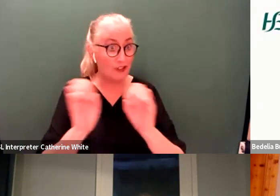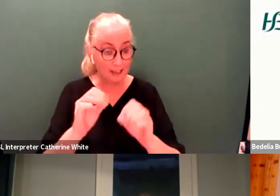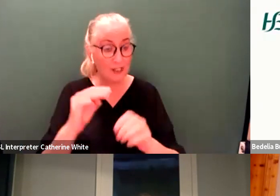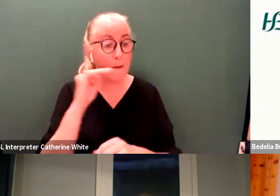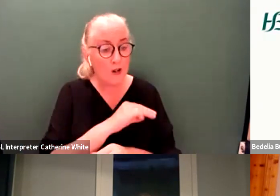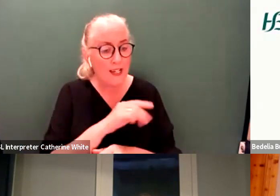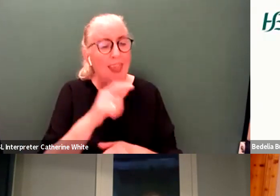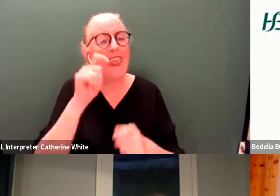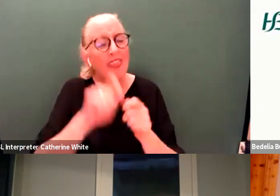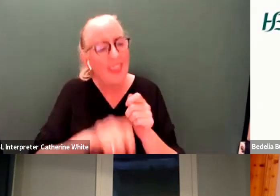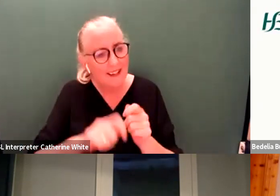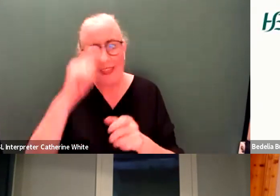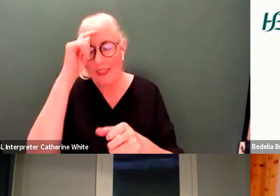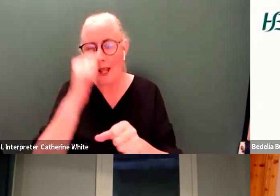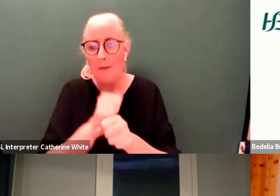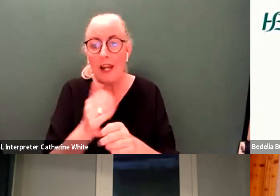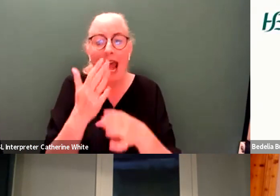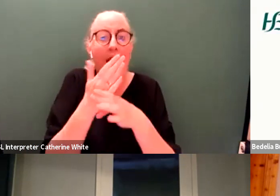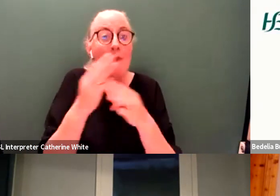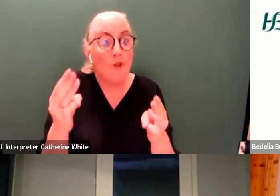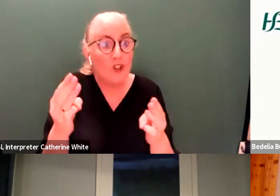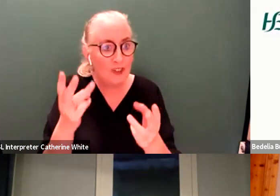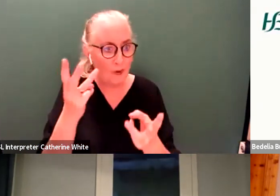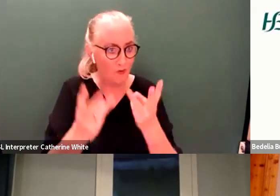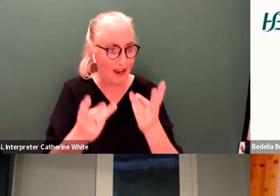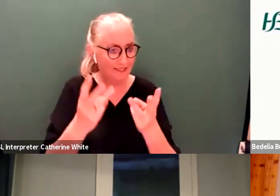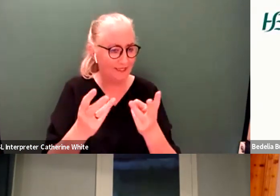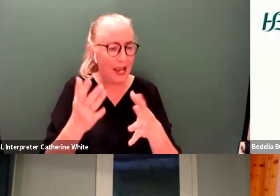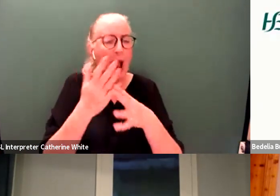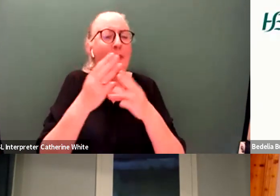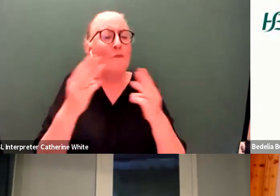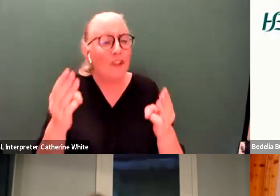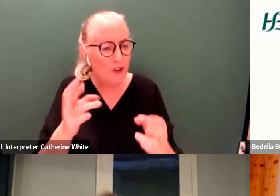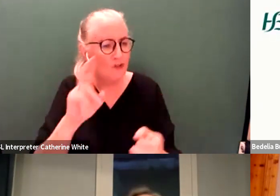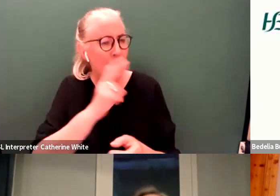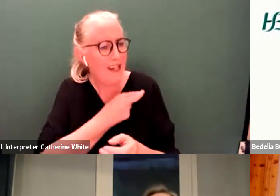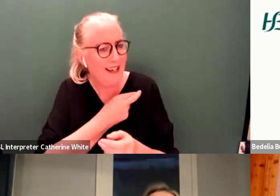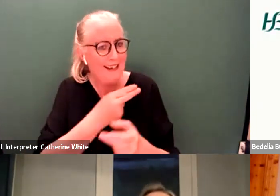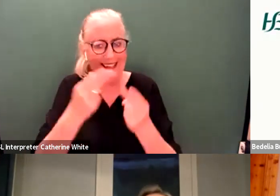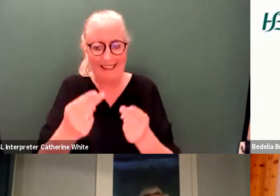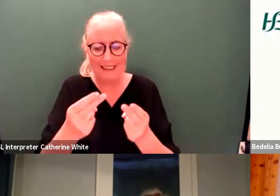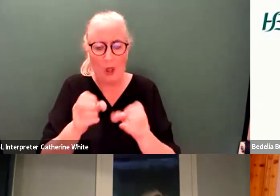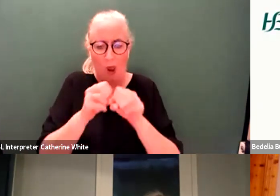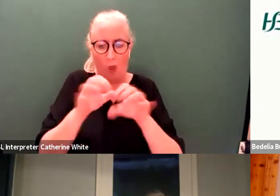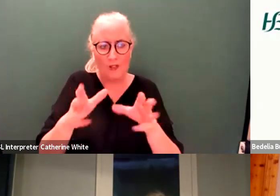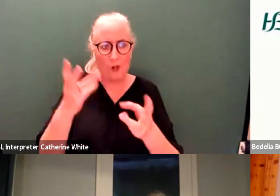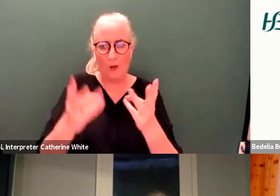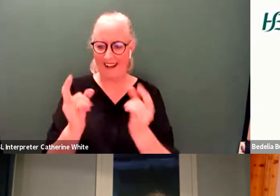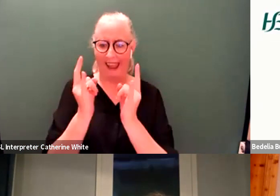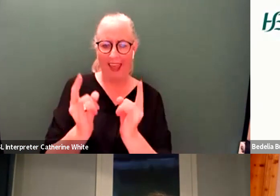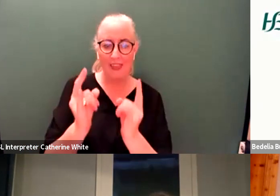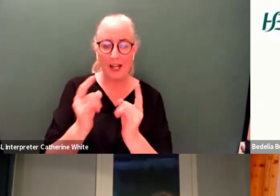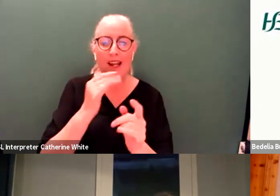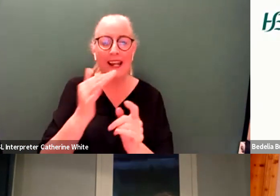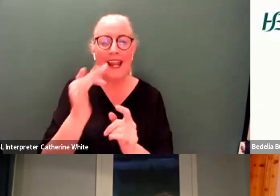suppose we have to think about how much weight and how much do I need to lose to get to a healthy weight. So if you kind of look